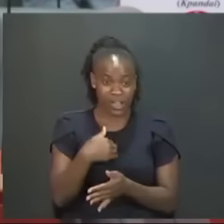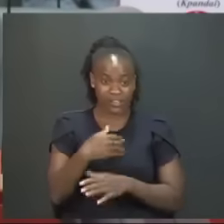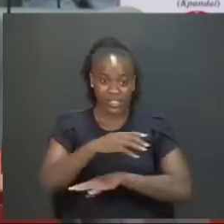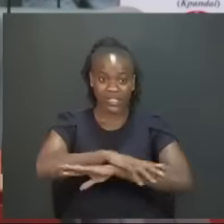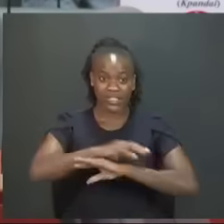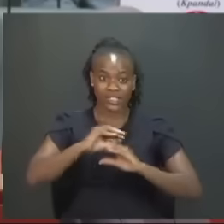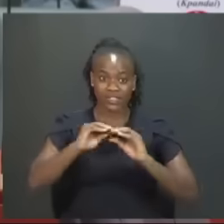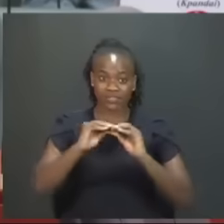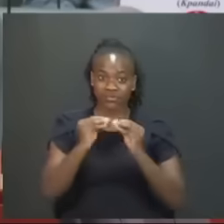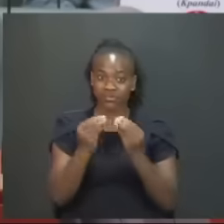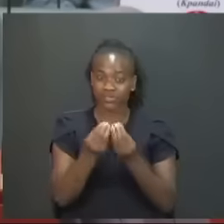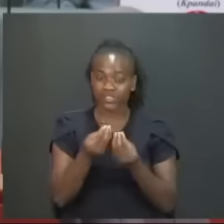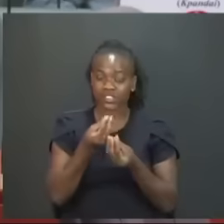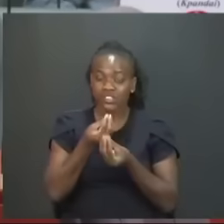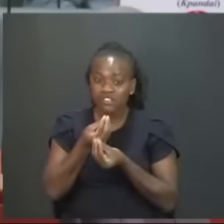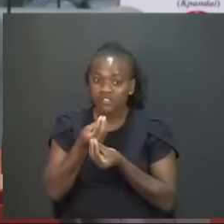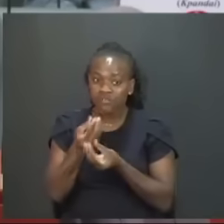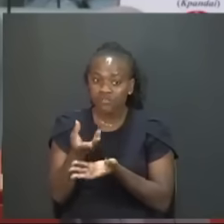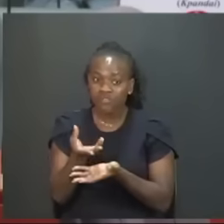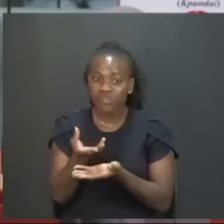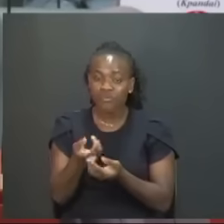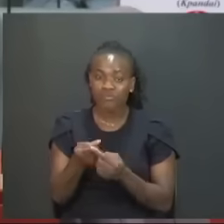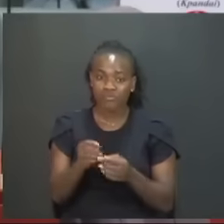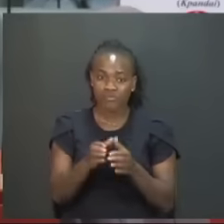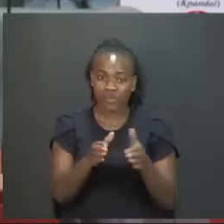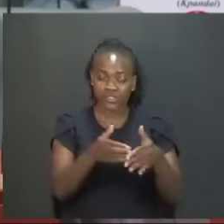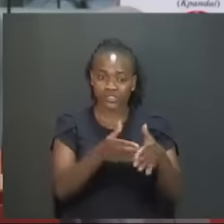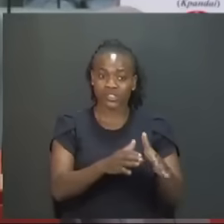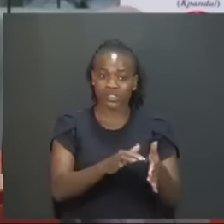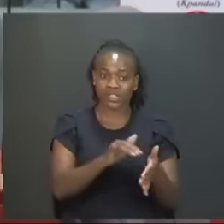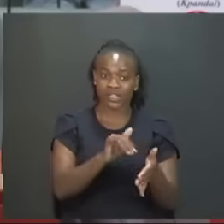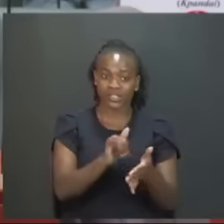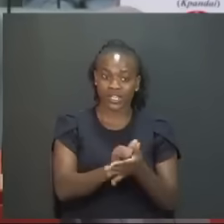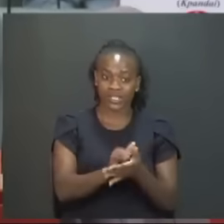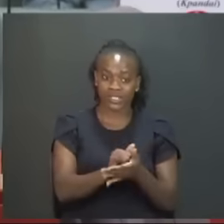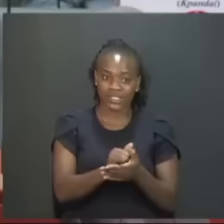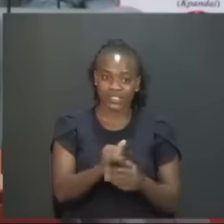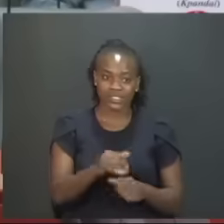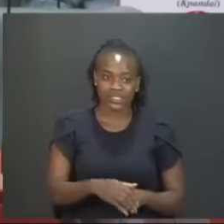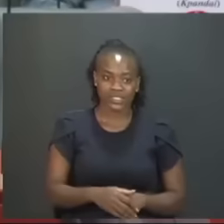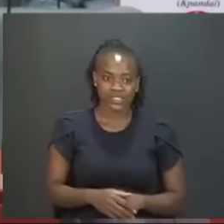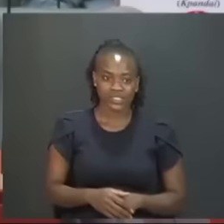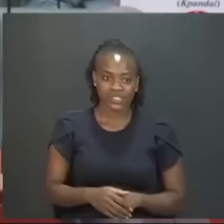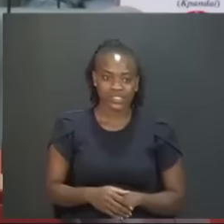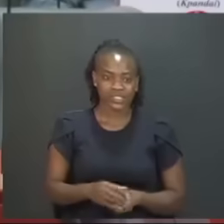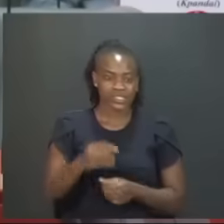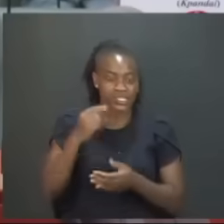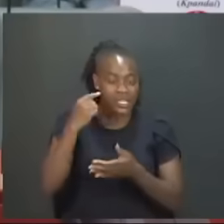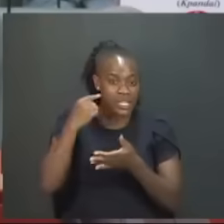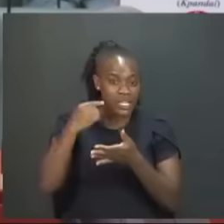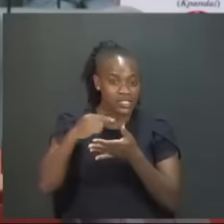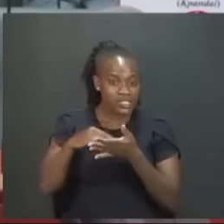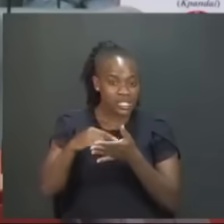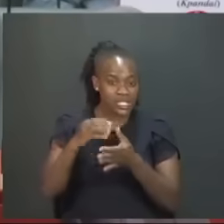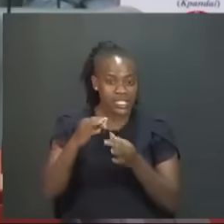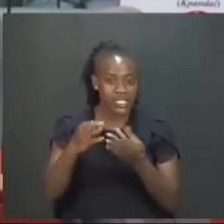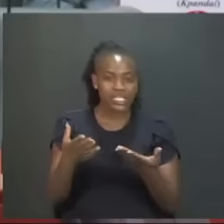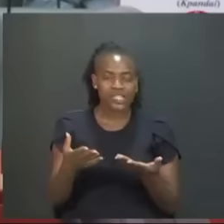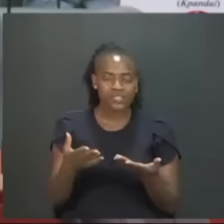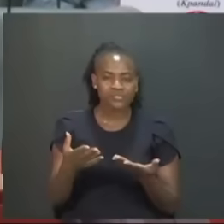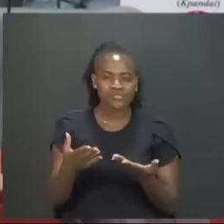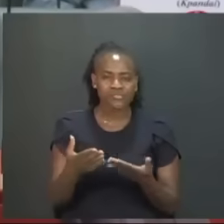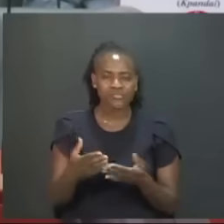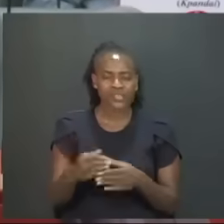office is being told by the majority leader that they should seek the availability of the minister before questions are programmed. That is wrong against